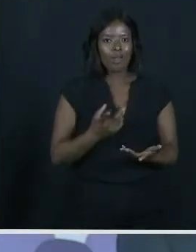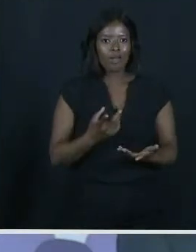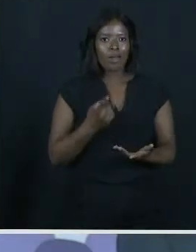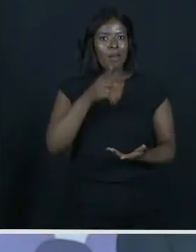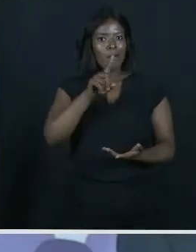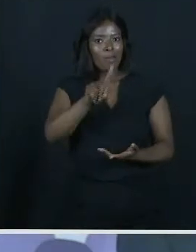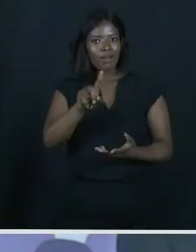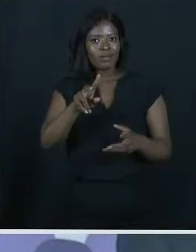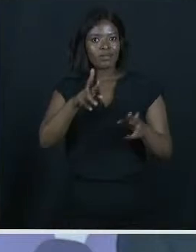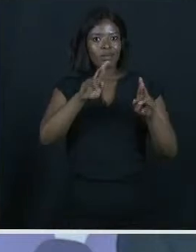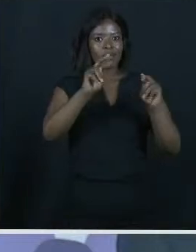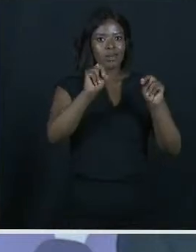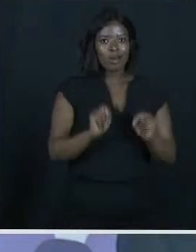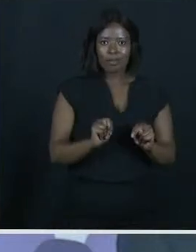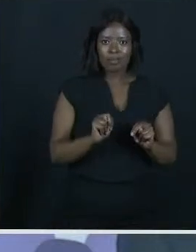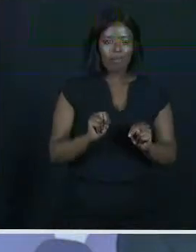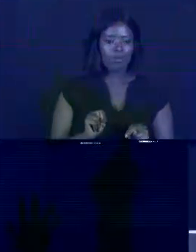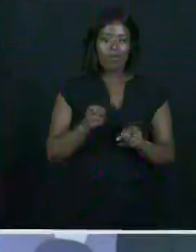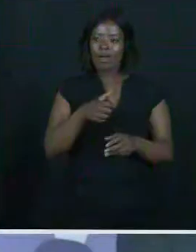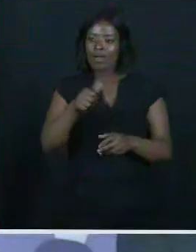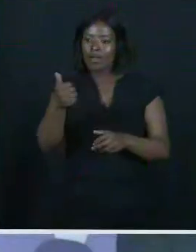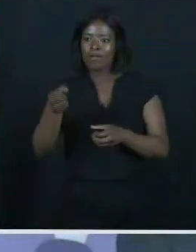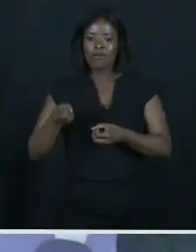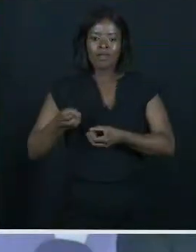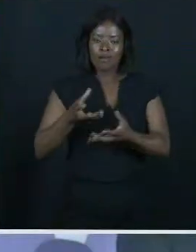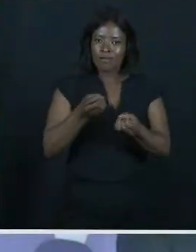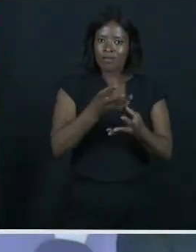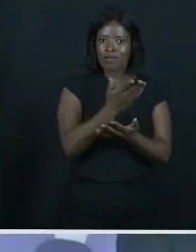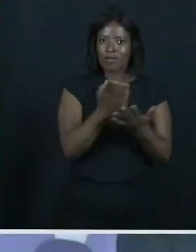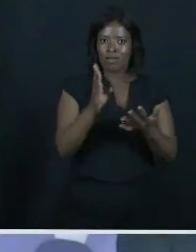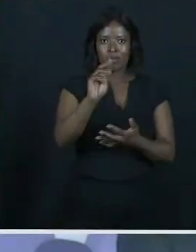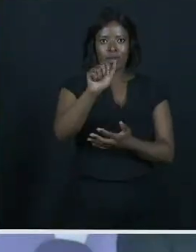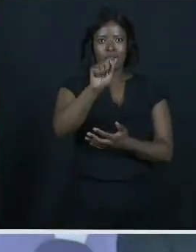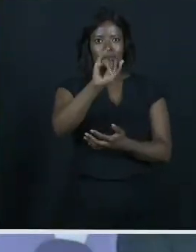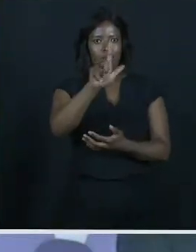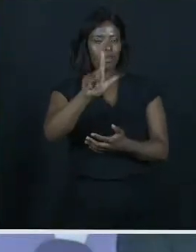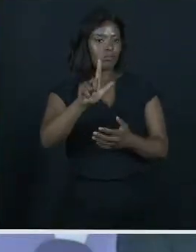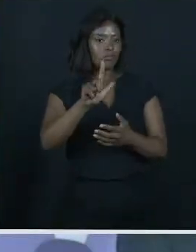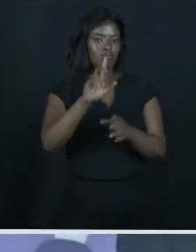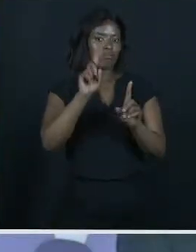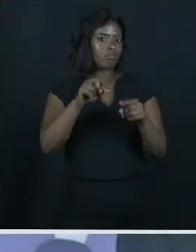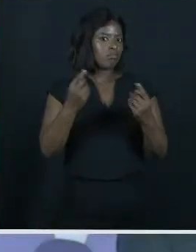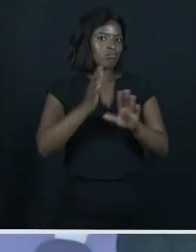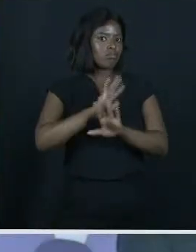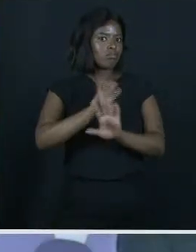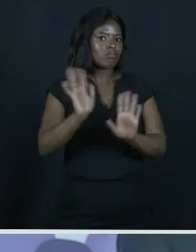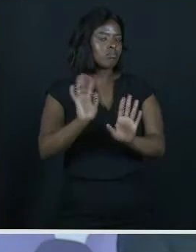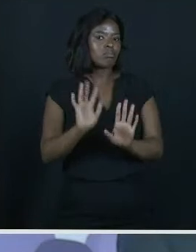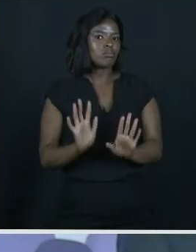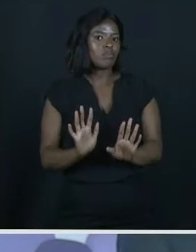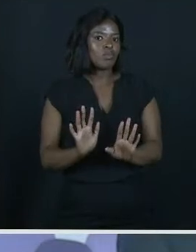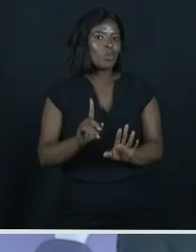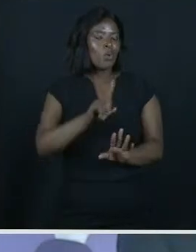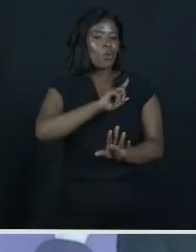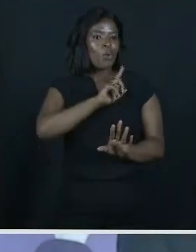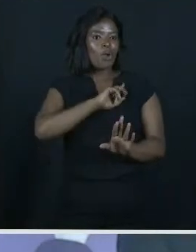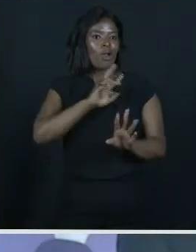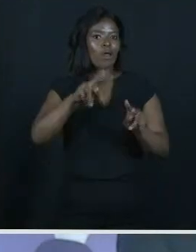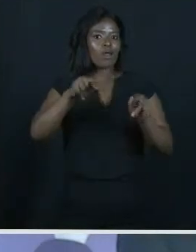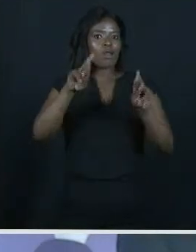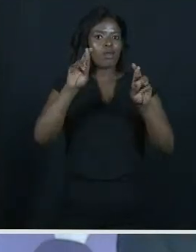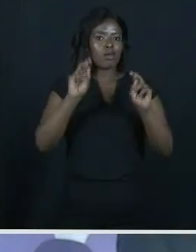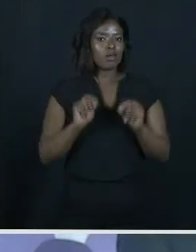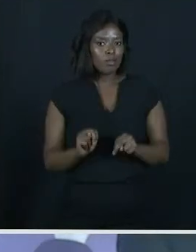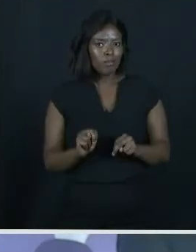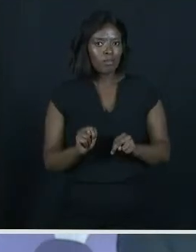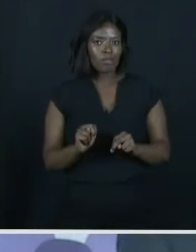is offensive and it hurts from a generational perspective regardless of who the rapist is. The video